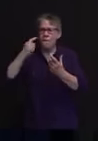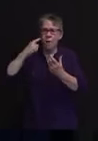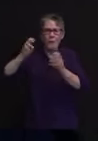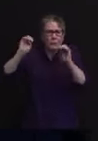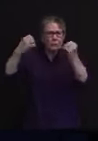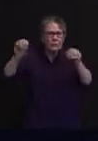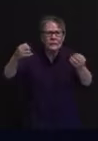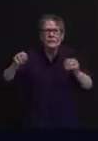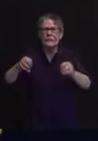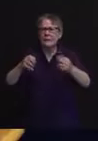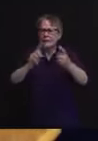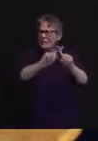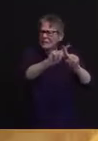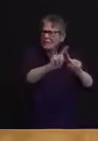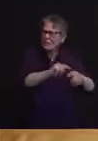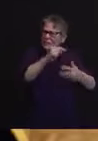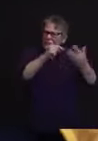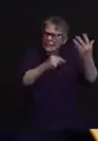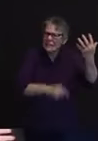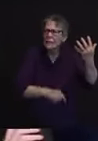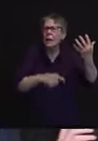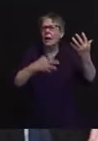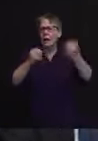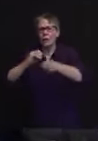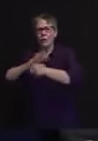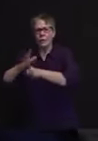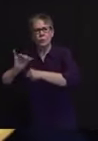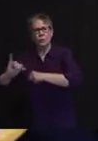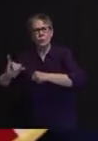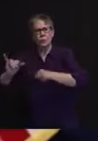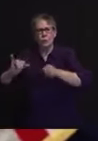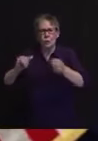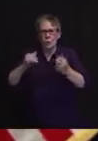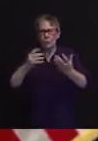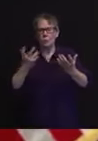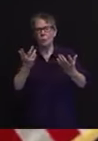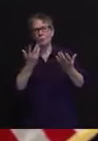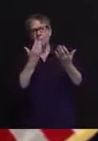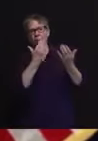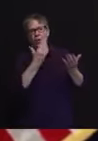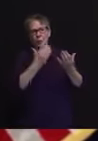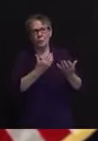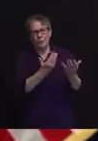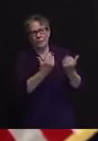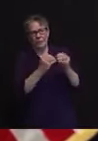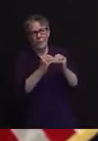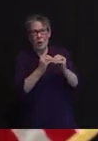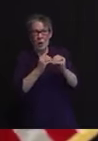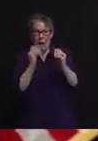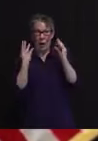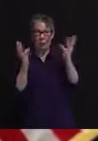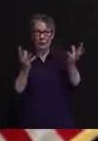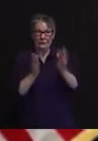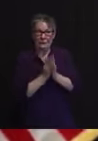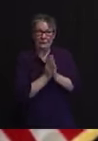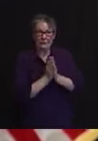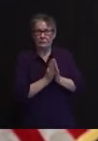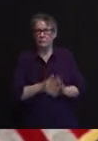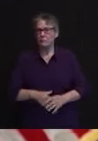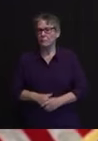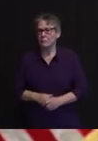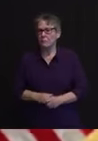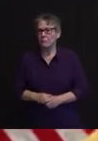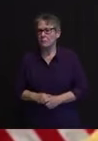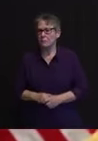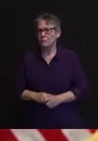Gov. Here, here, Colonel, thank you for everything, including what the EMS teams are doing and what you're doing and all of your colleagues. It's